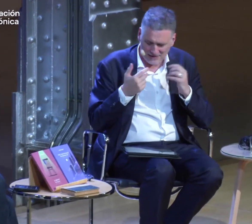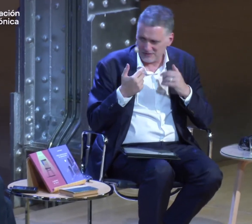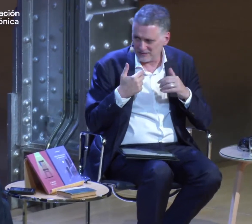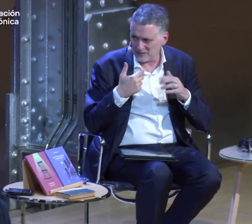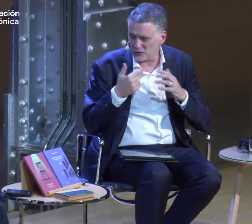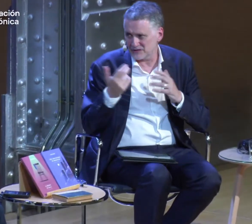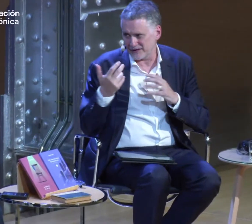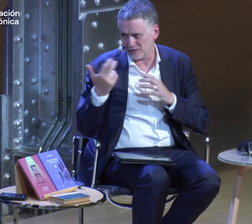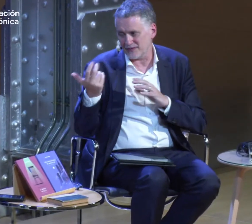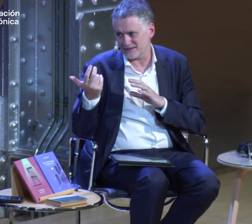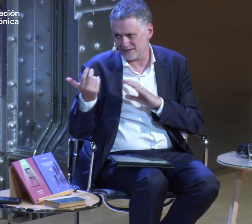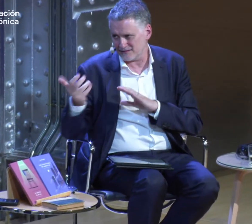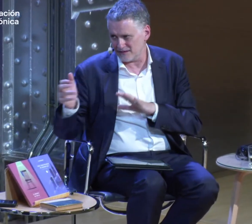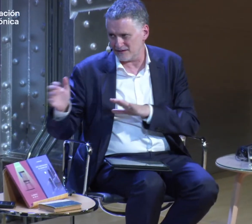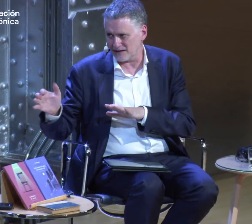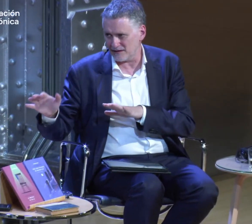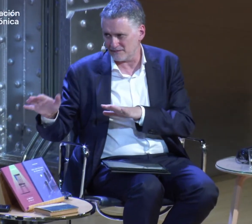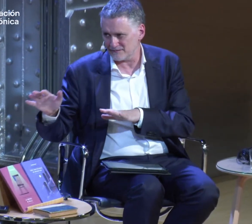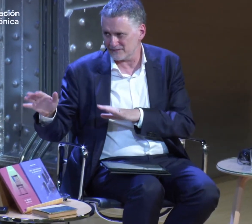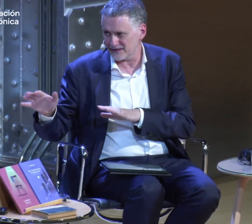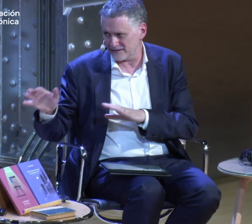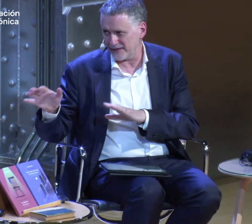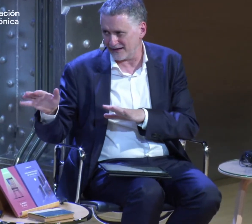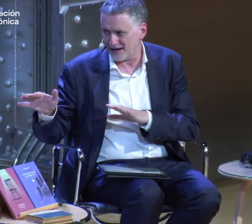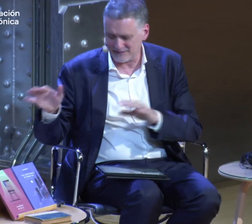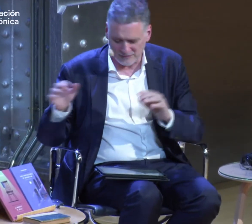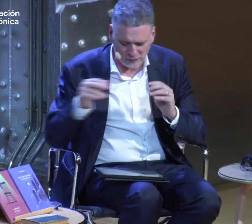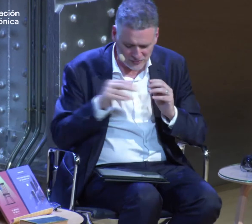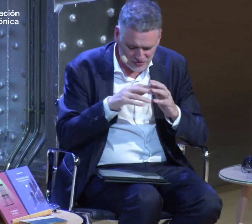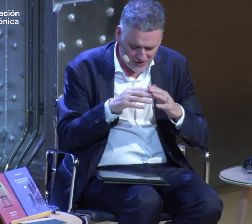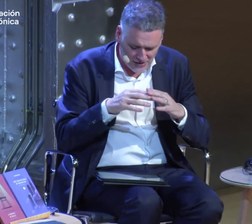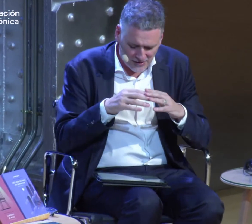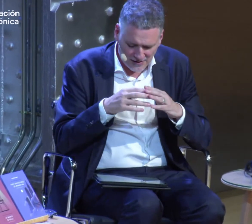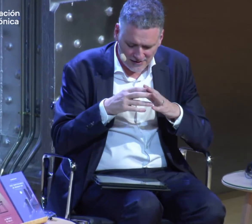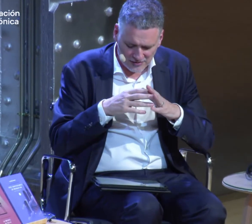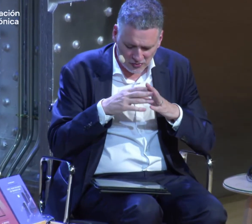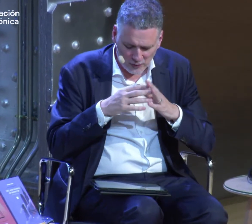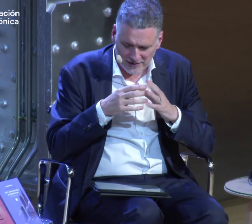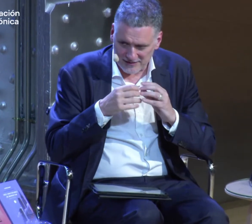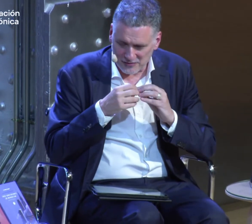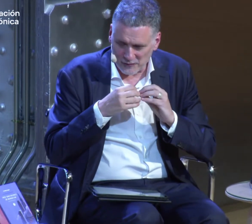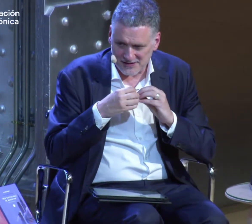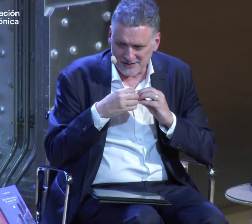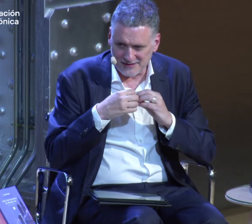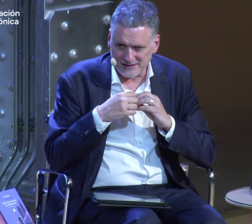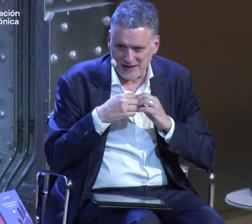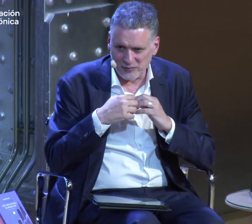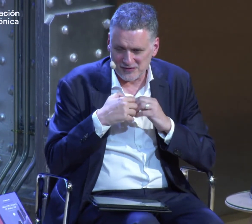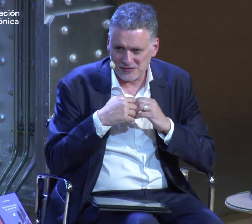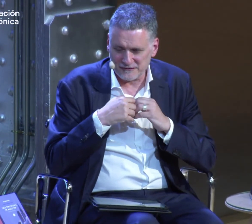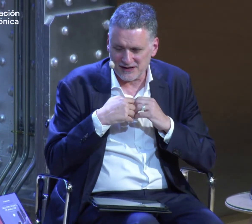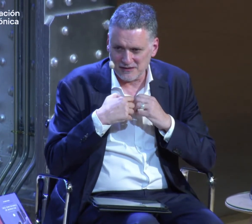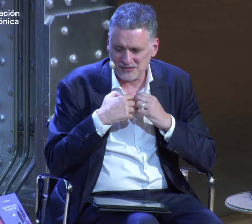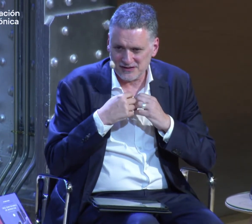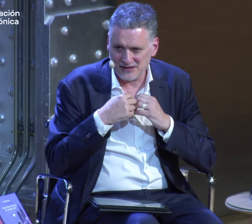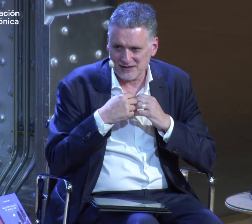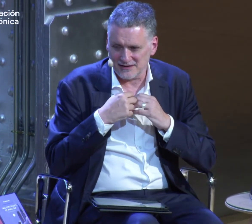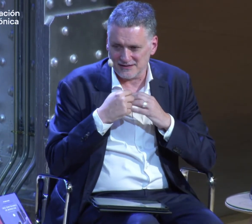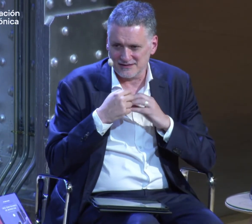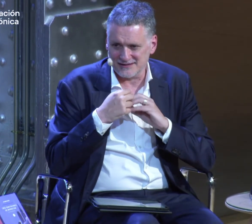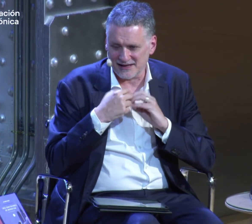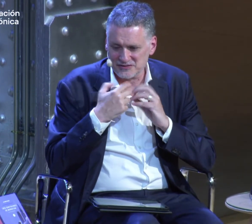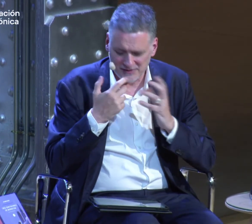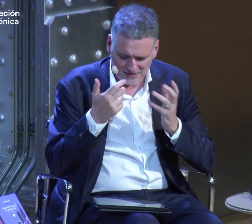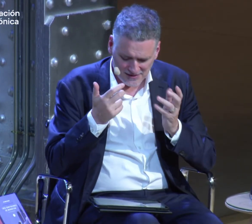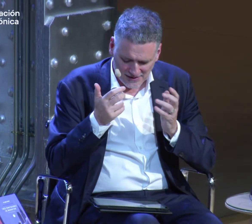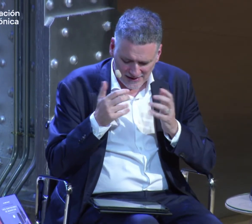loneliness, not Simenon, but the main character, of course, towards the demons of jealousy,